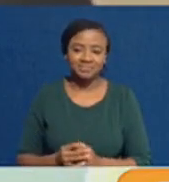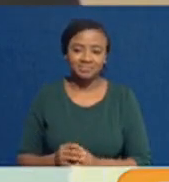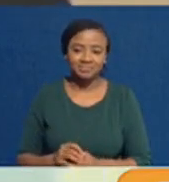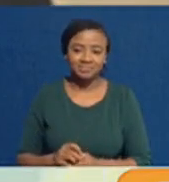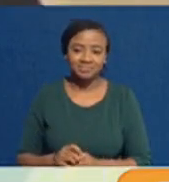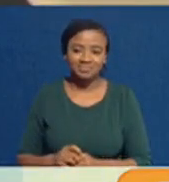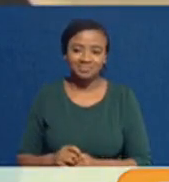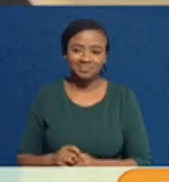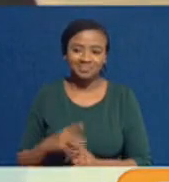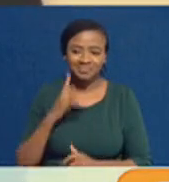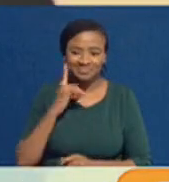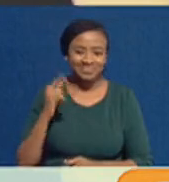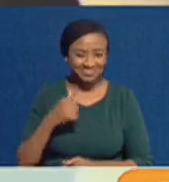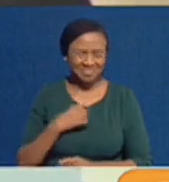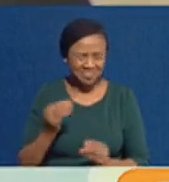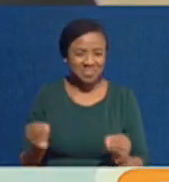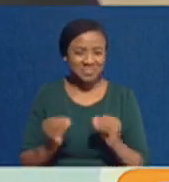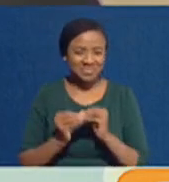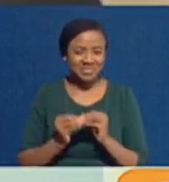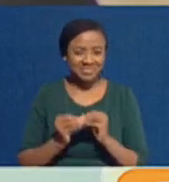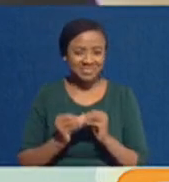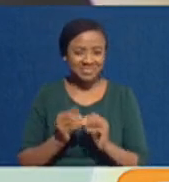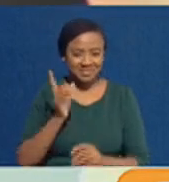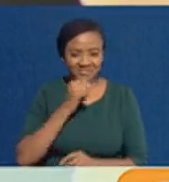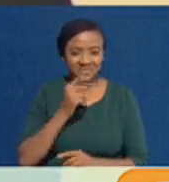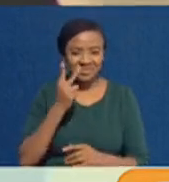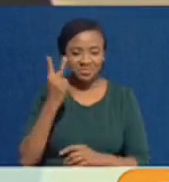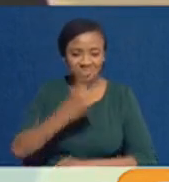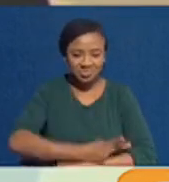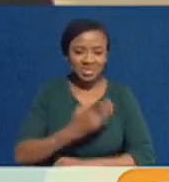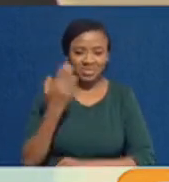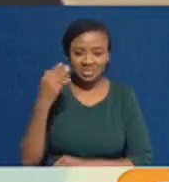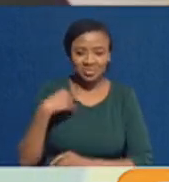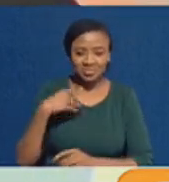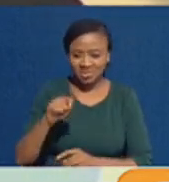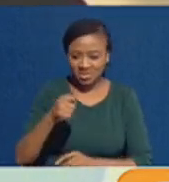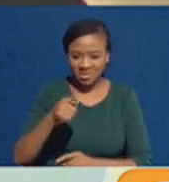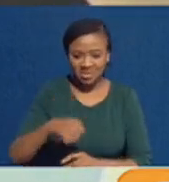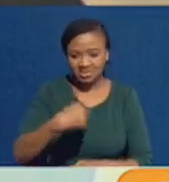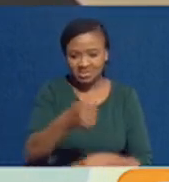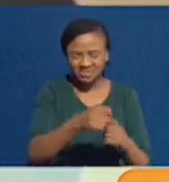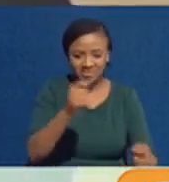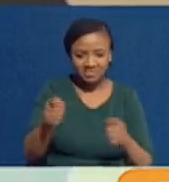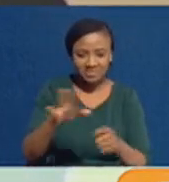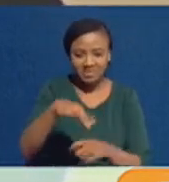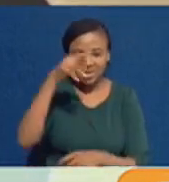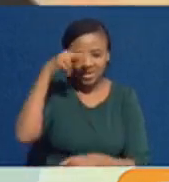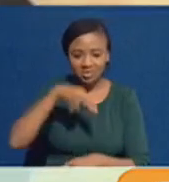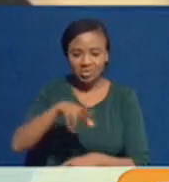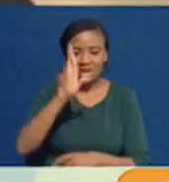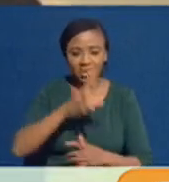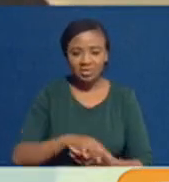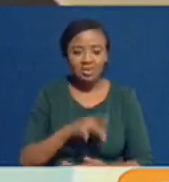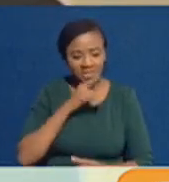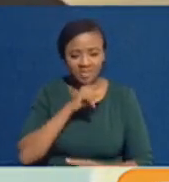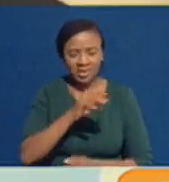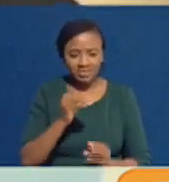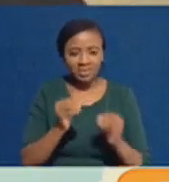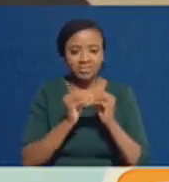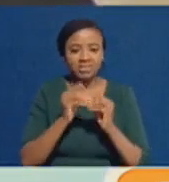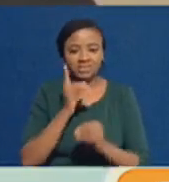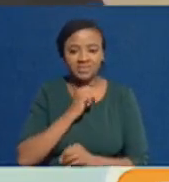met him 2 days ago when I handed over keys to new homeowners in Ongata Rongai, Kajiado County, under